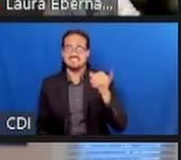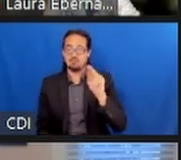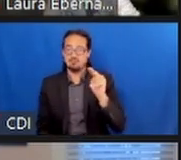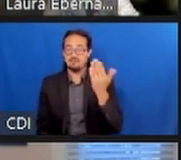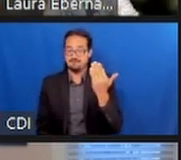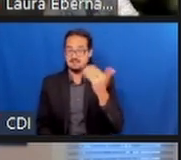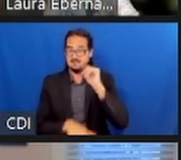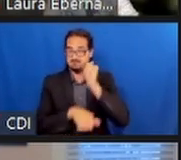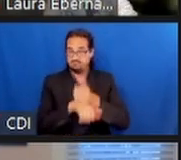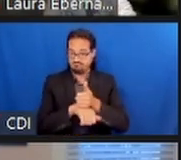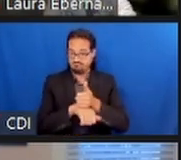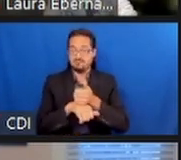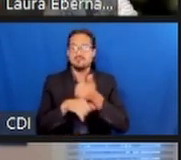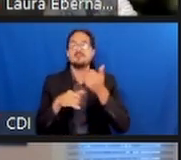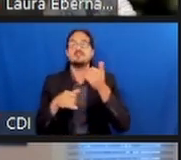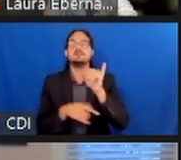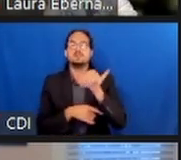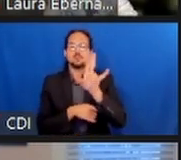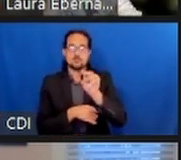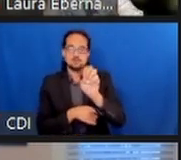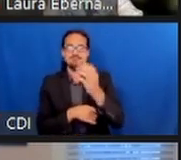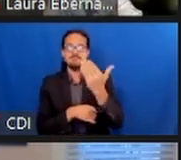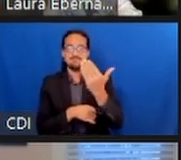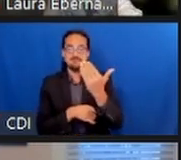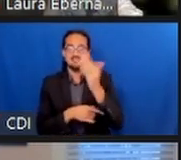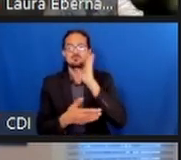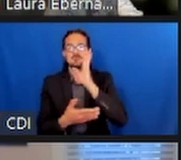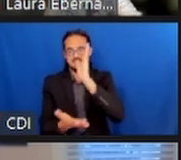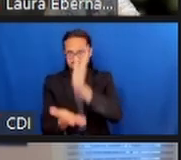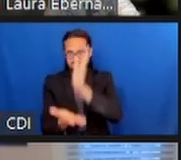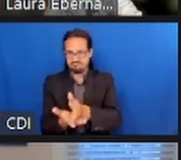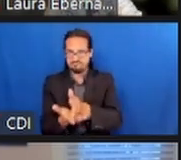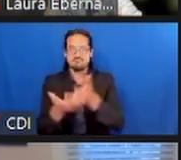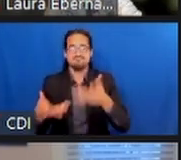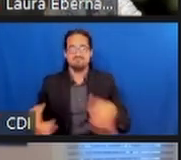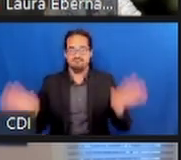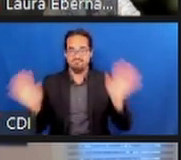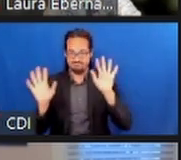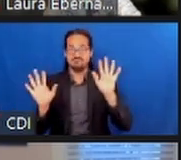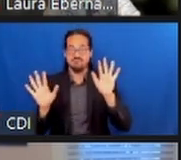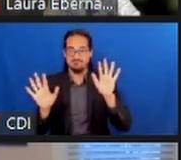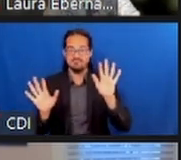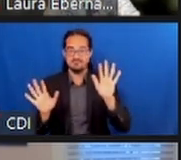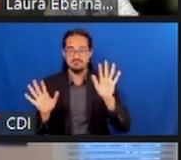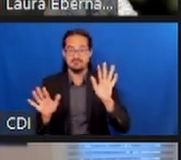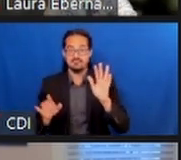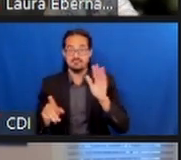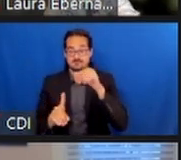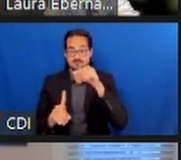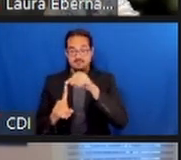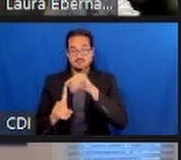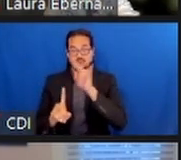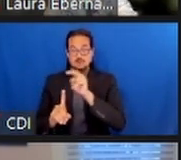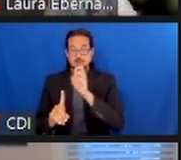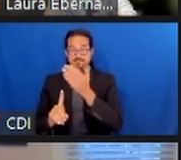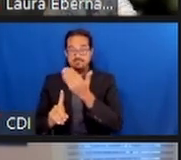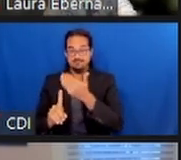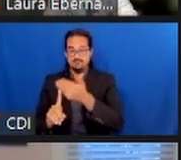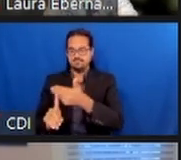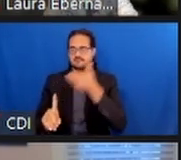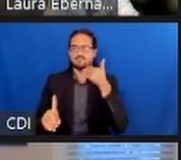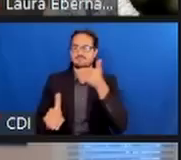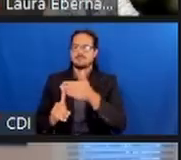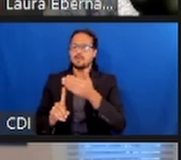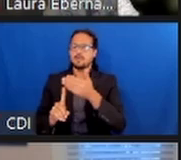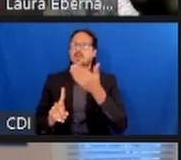closer to what normal felt like before COVID-19 was even a part of our vocabulary. Now, to walk us through a little bit